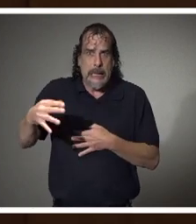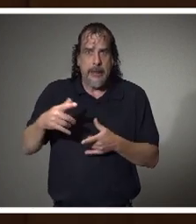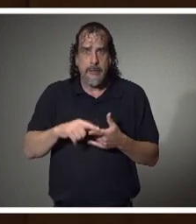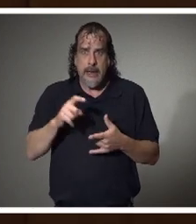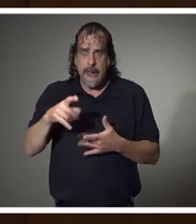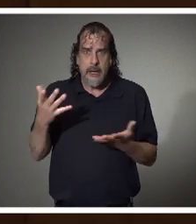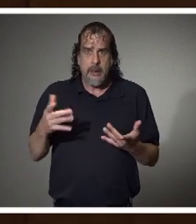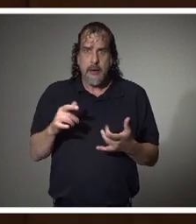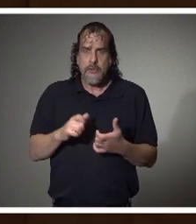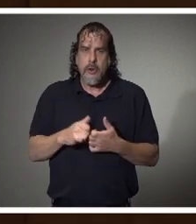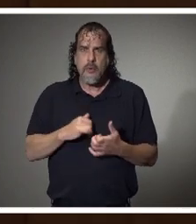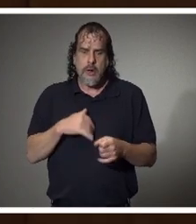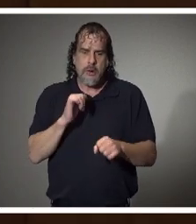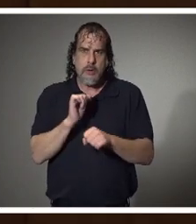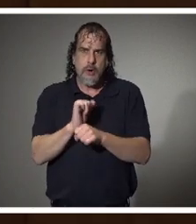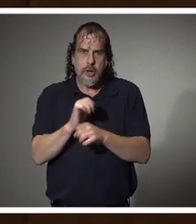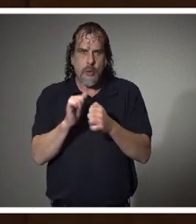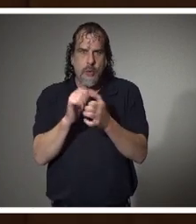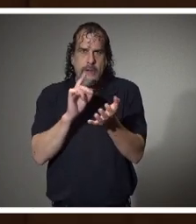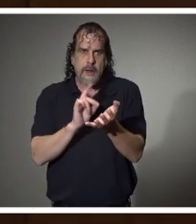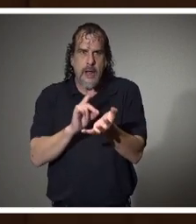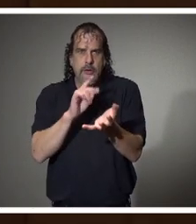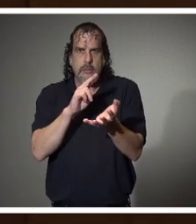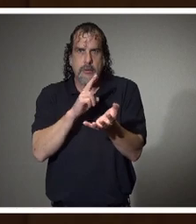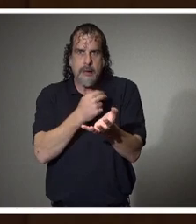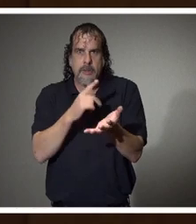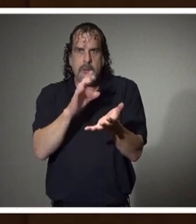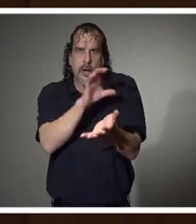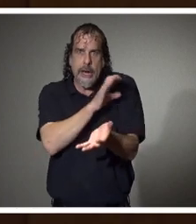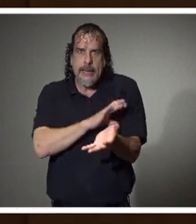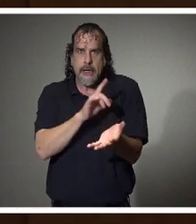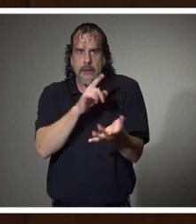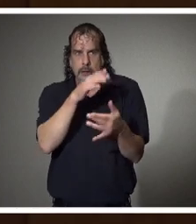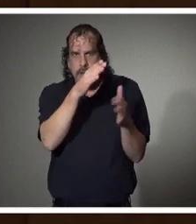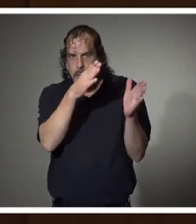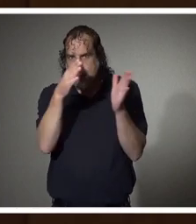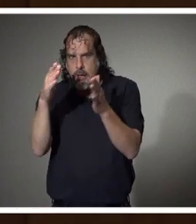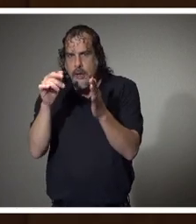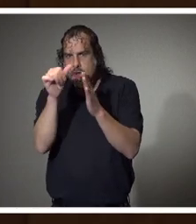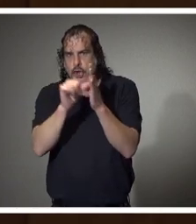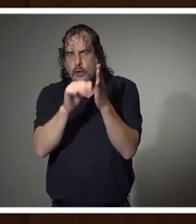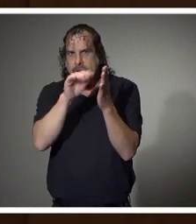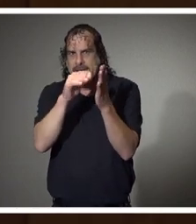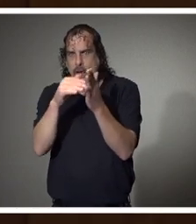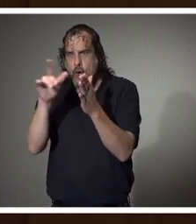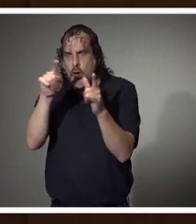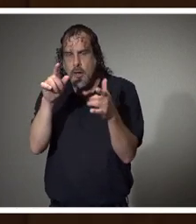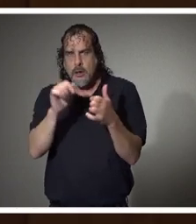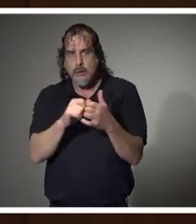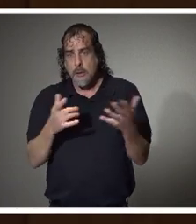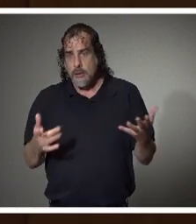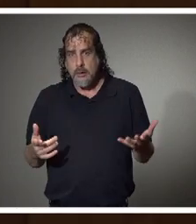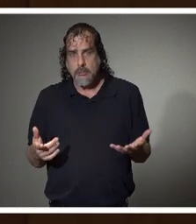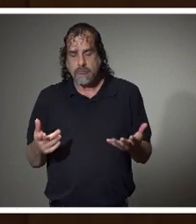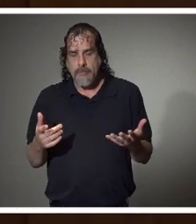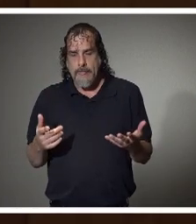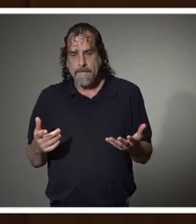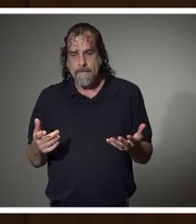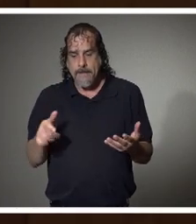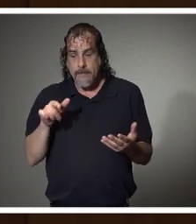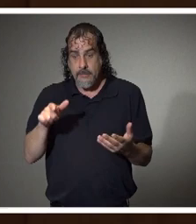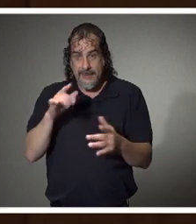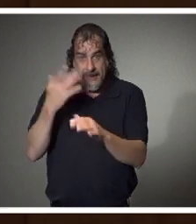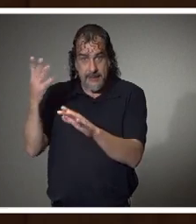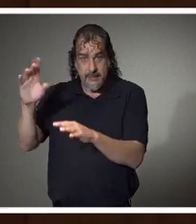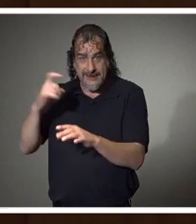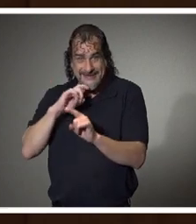we're working very close with our docs, our hospitals, our clinics, our ambulatory surgery centers, and we're going to have, not only as part of the